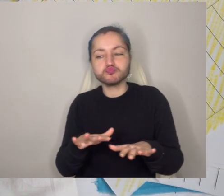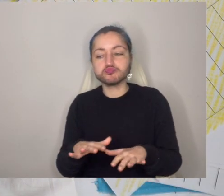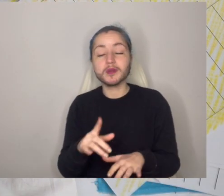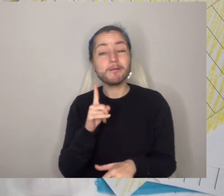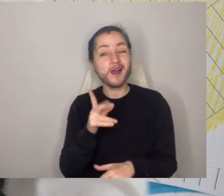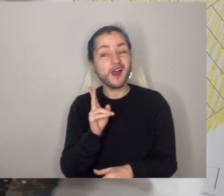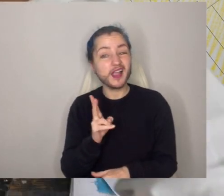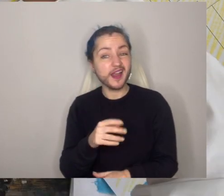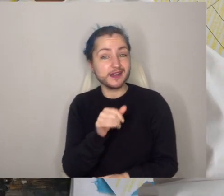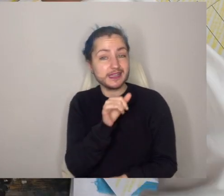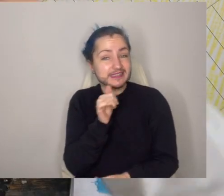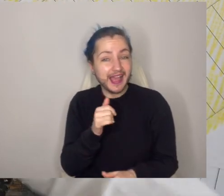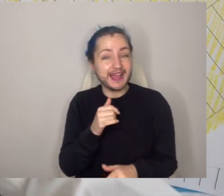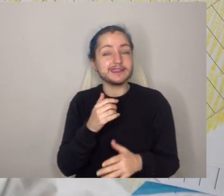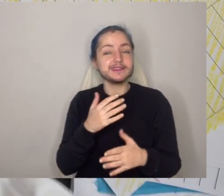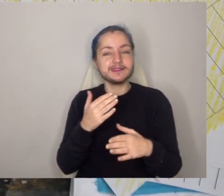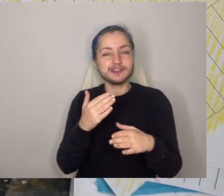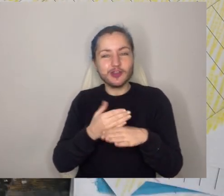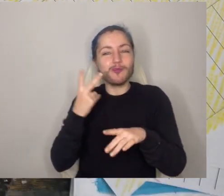1.5, and then add that together.